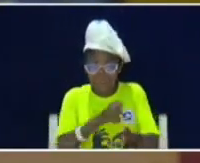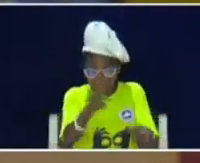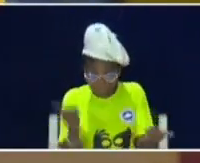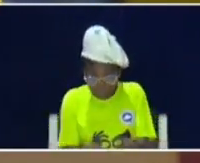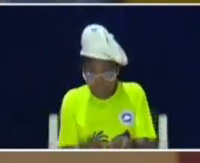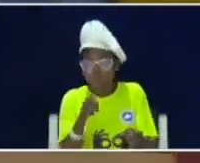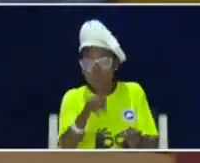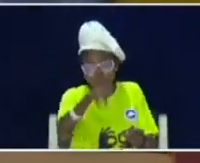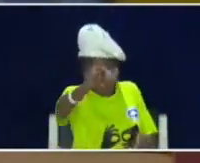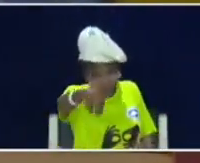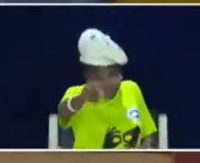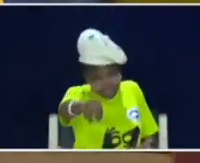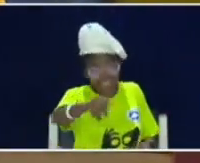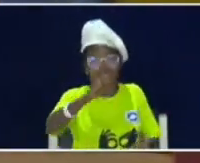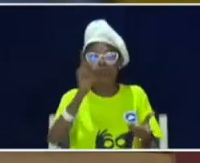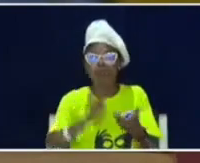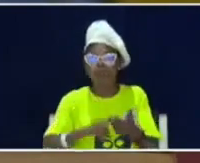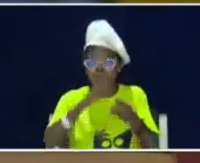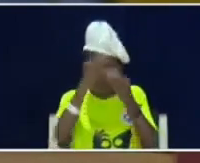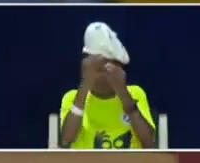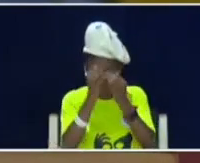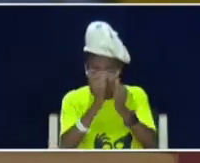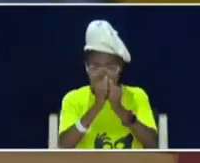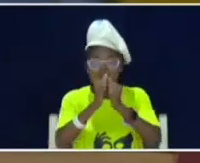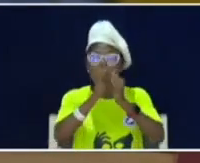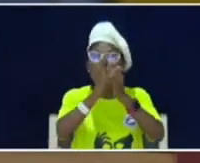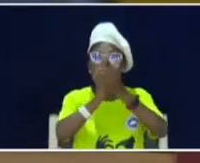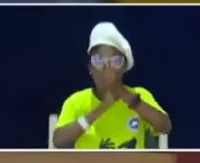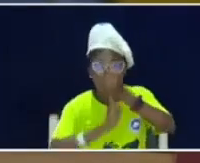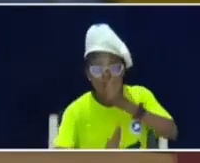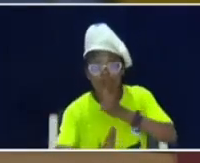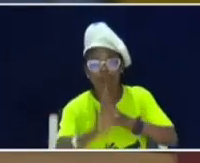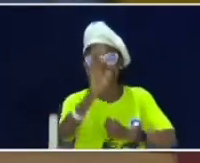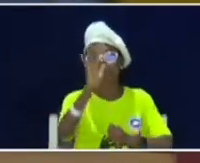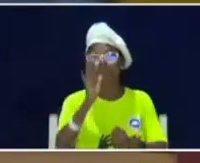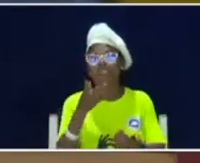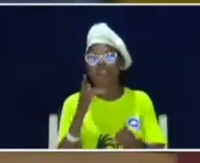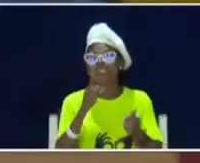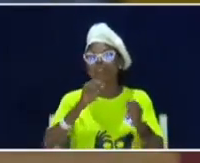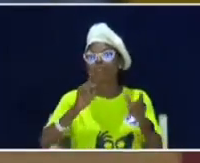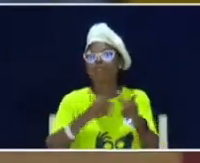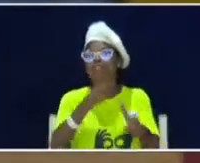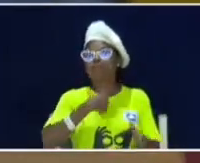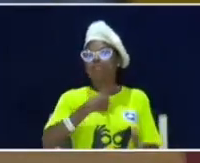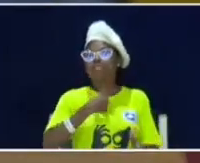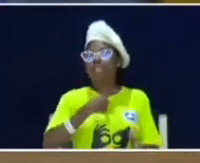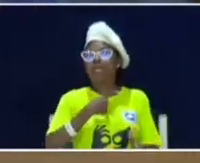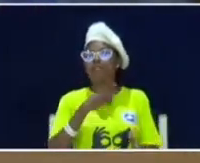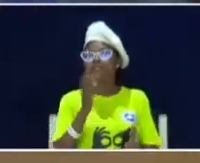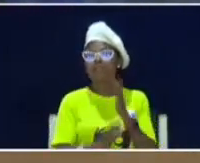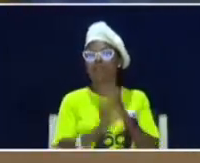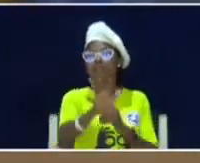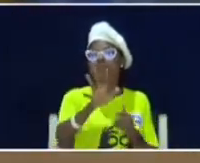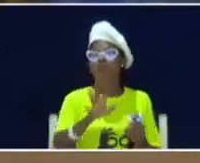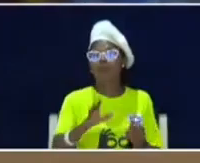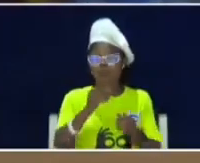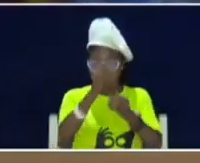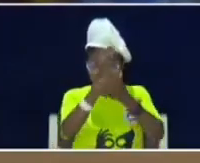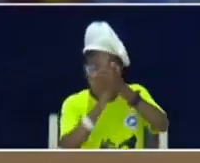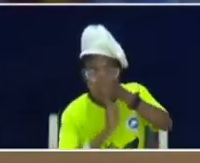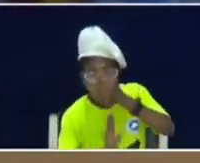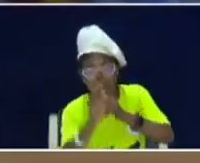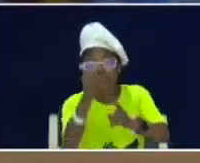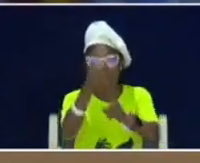You need to be humble. The Bible says in 1 Peter chapter 5, verse 6, it says, "Humble